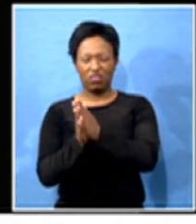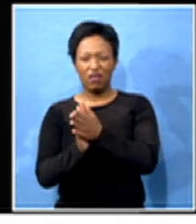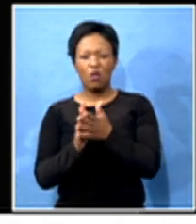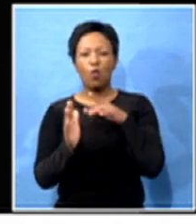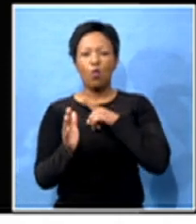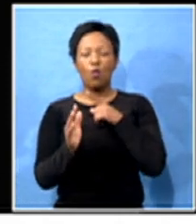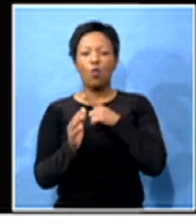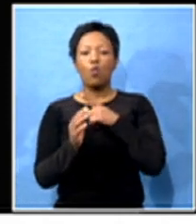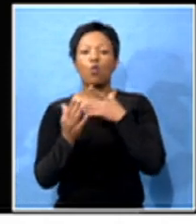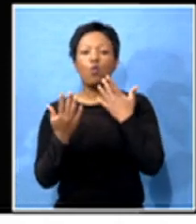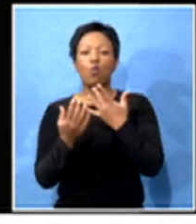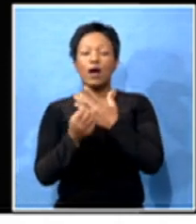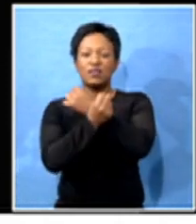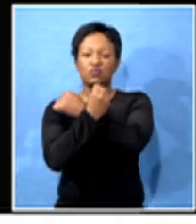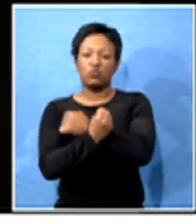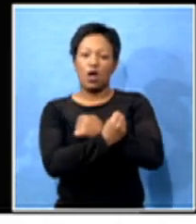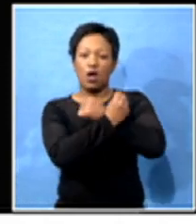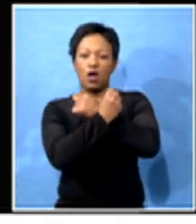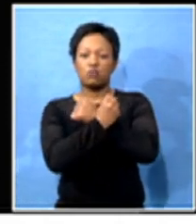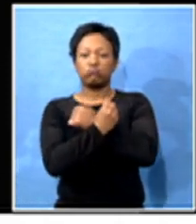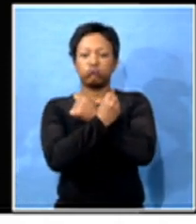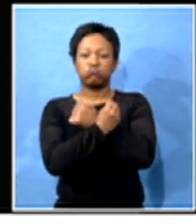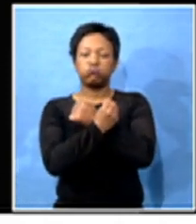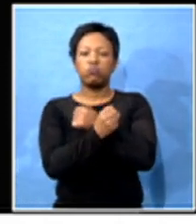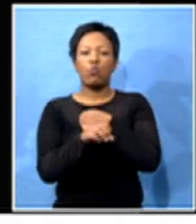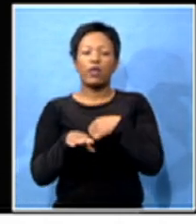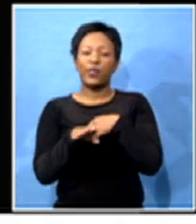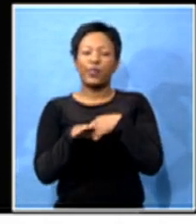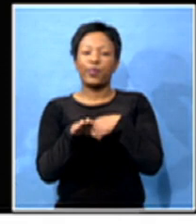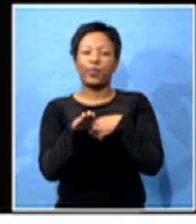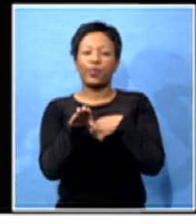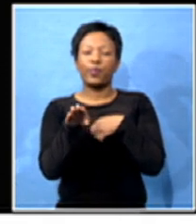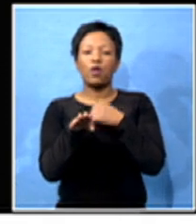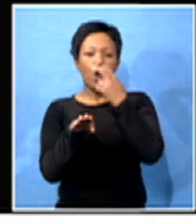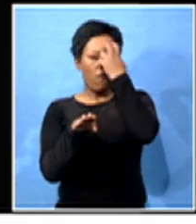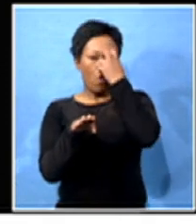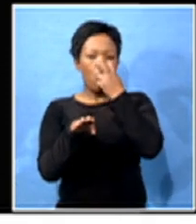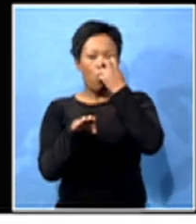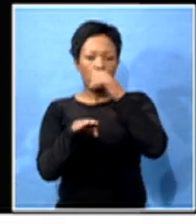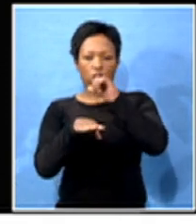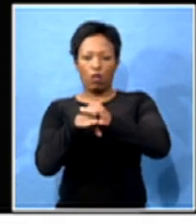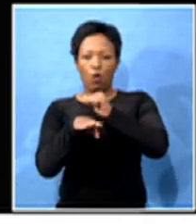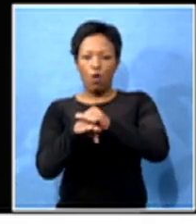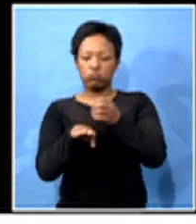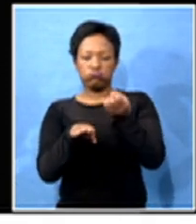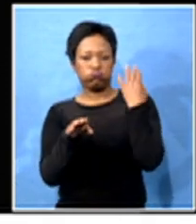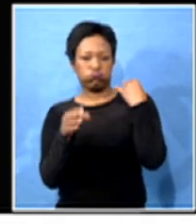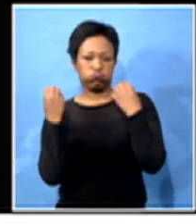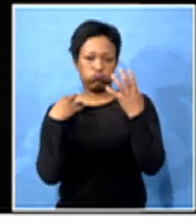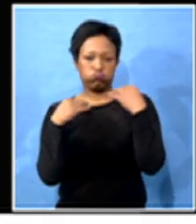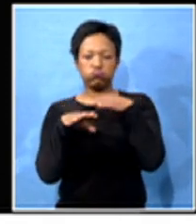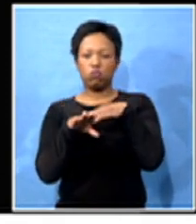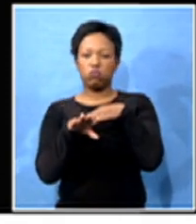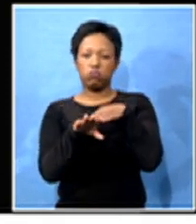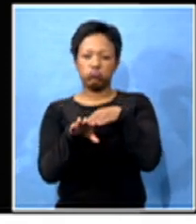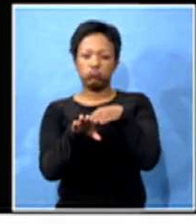traveling daily, transporting the coal, and also from mine blasting, because most of the mines around our areas are